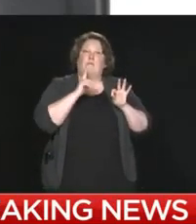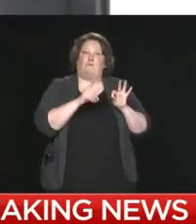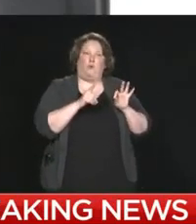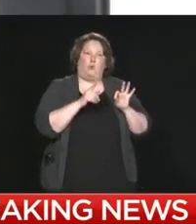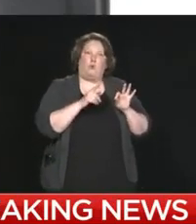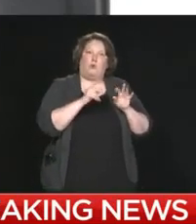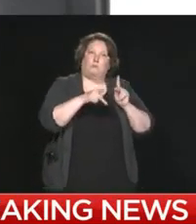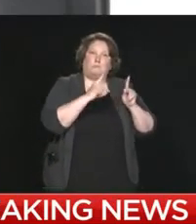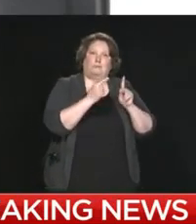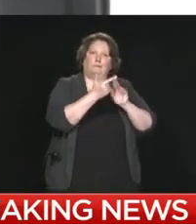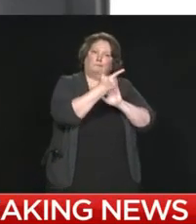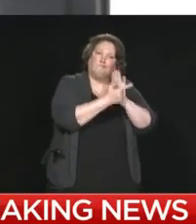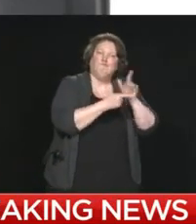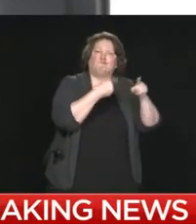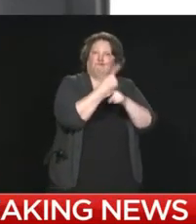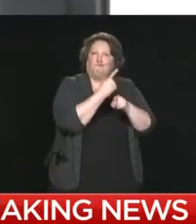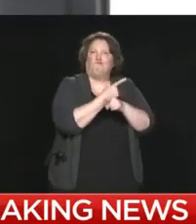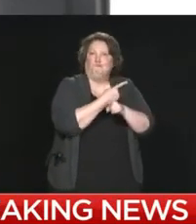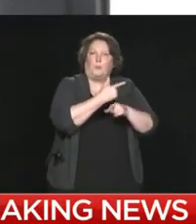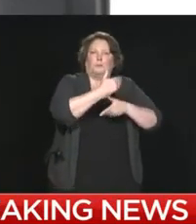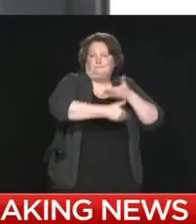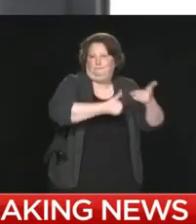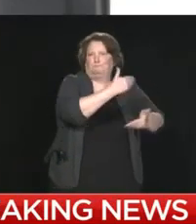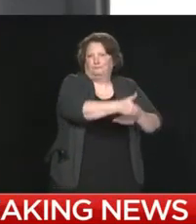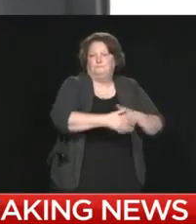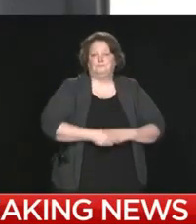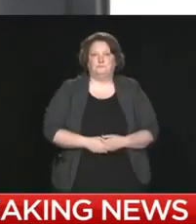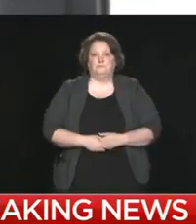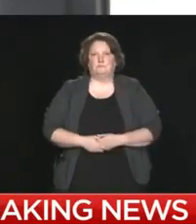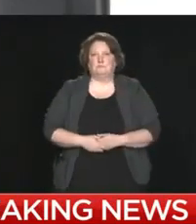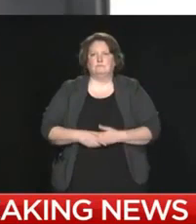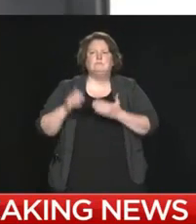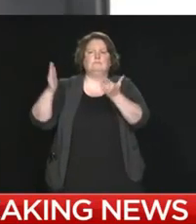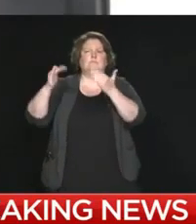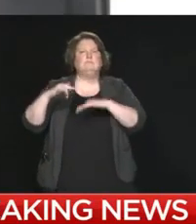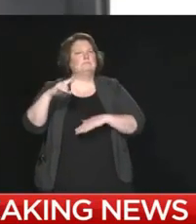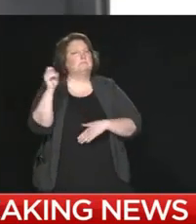question? Yes. With regards to the CERB,